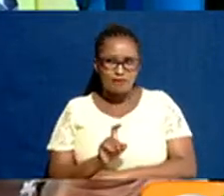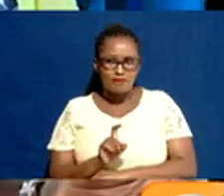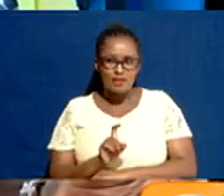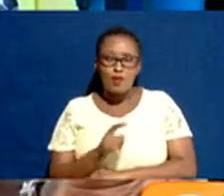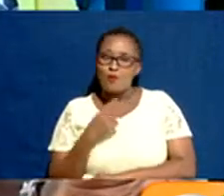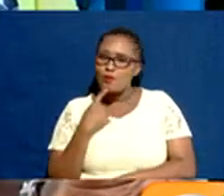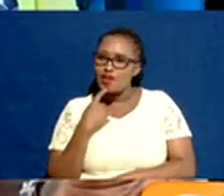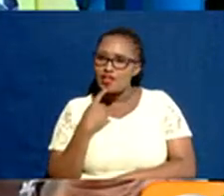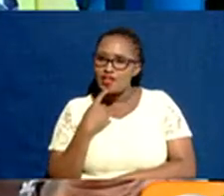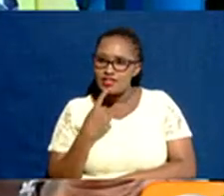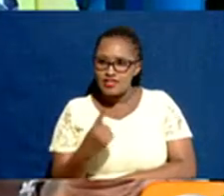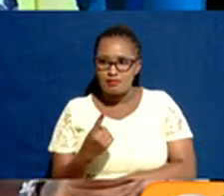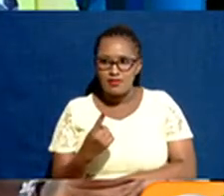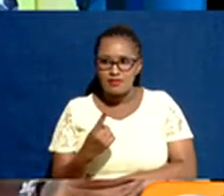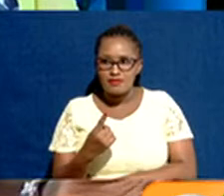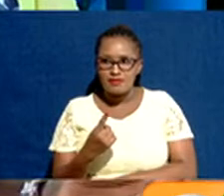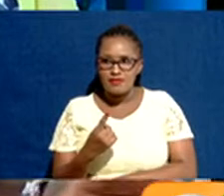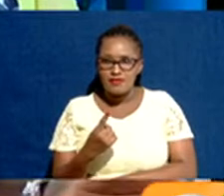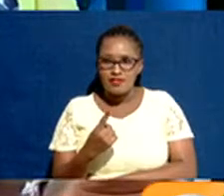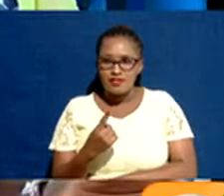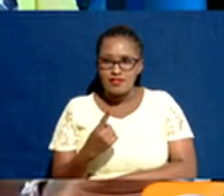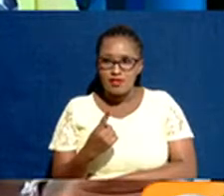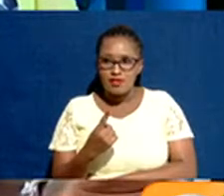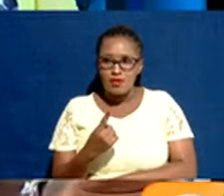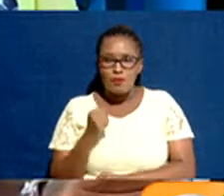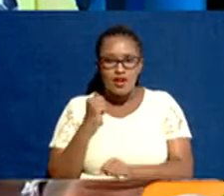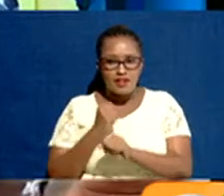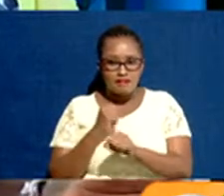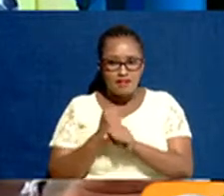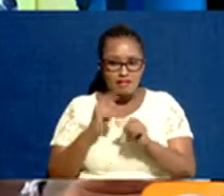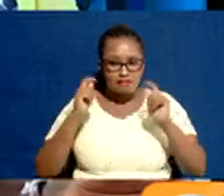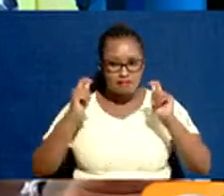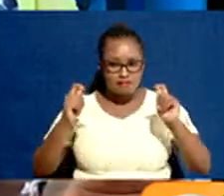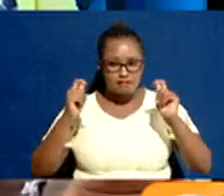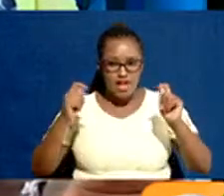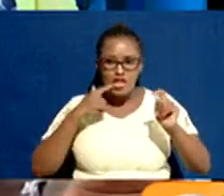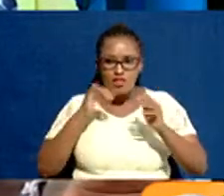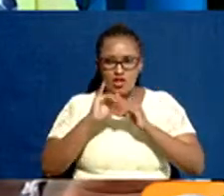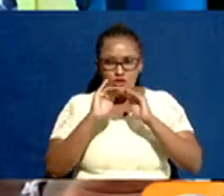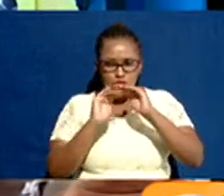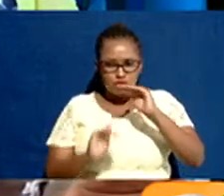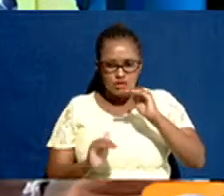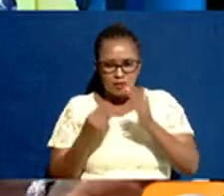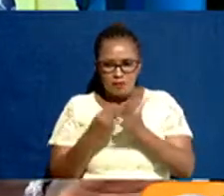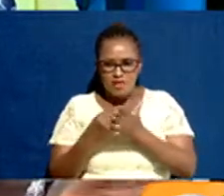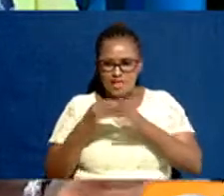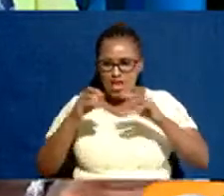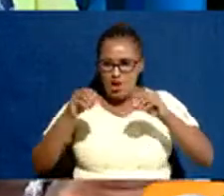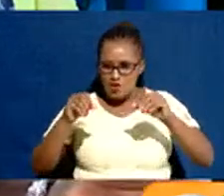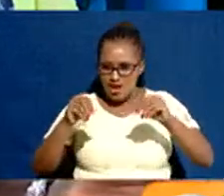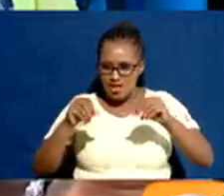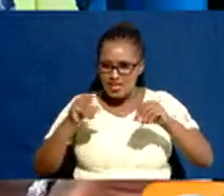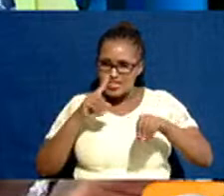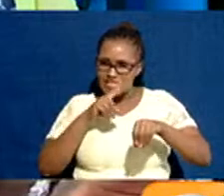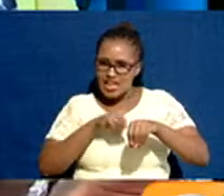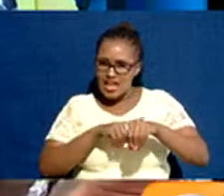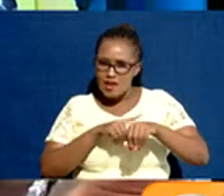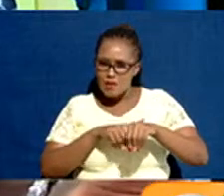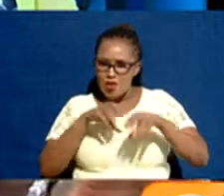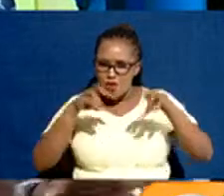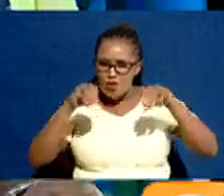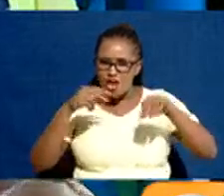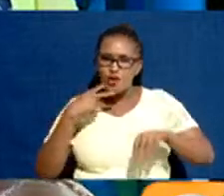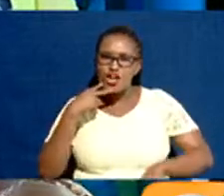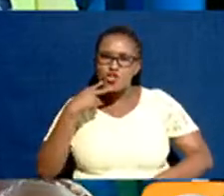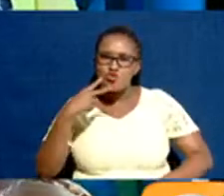telling us that they are going for Maandamano for us to bring down the cost of Unga. When Unga was at 230,